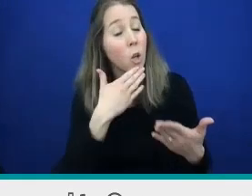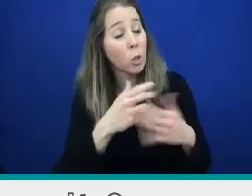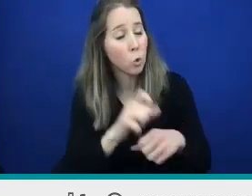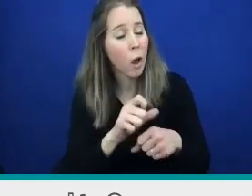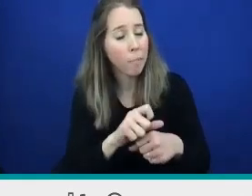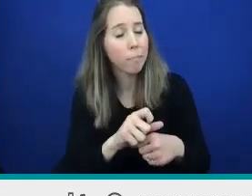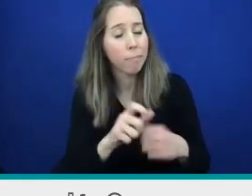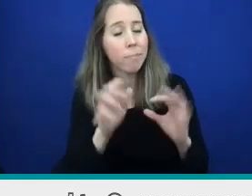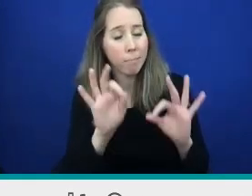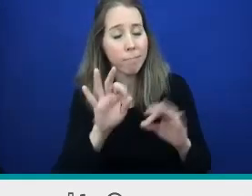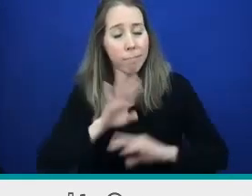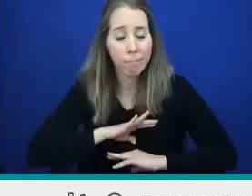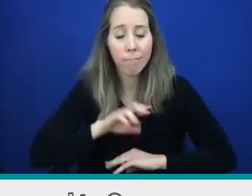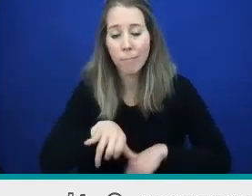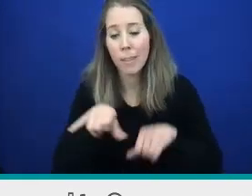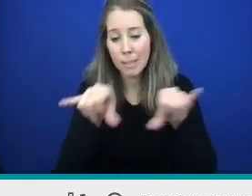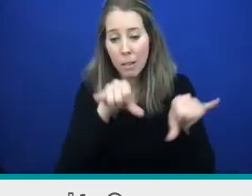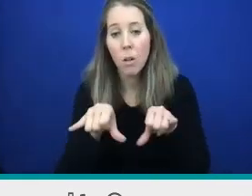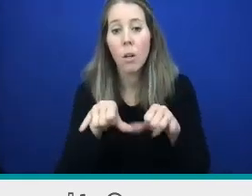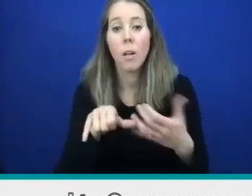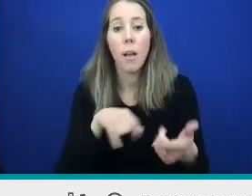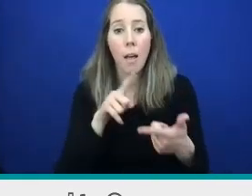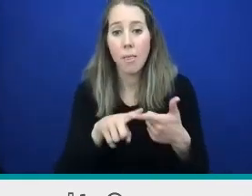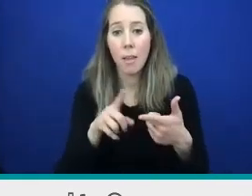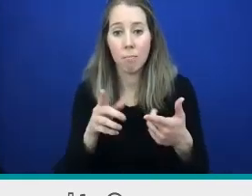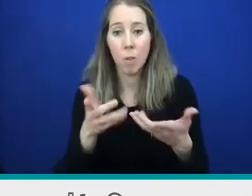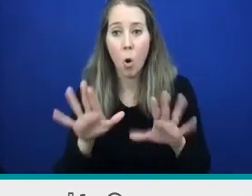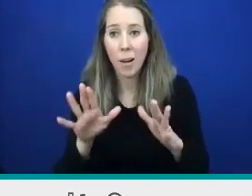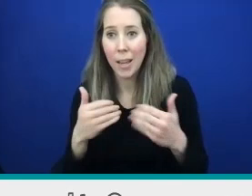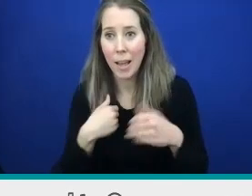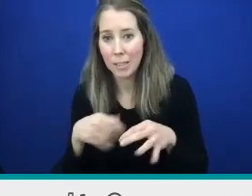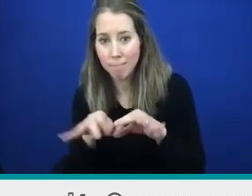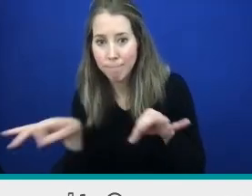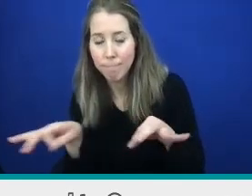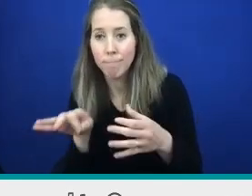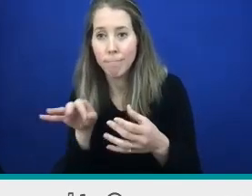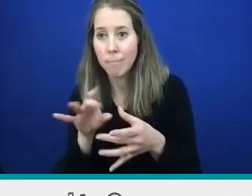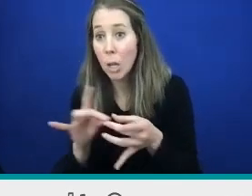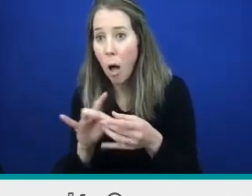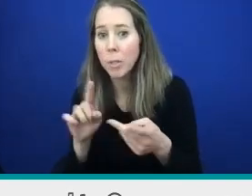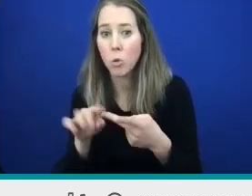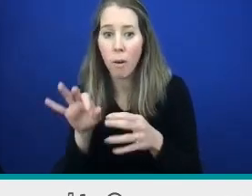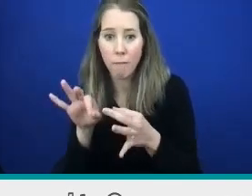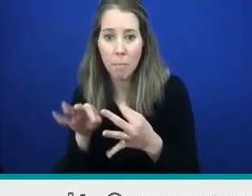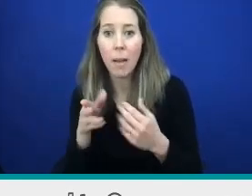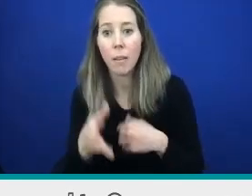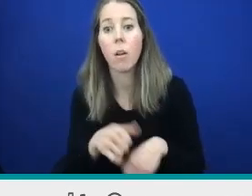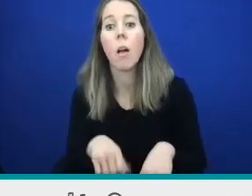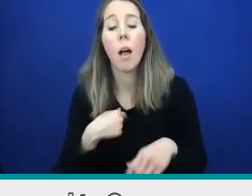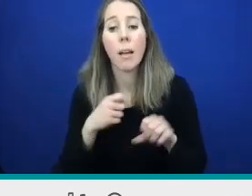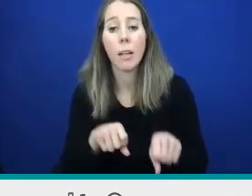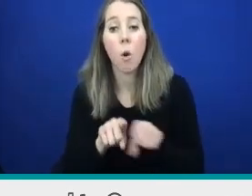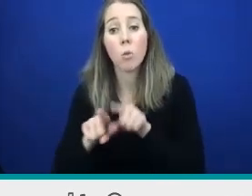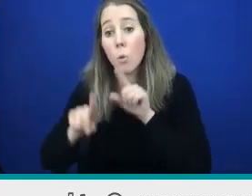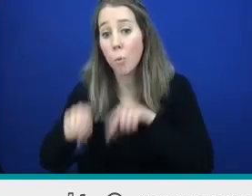it will pre-populate any additional comments or feedback that I've given. I can also go through and I can reply